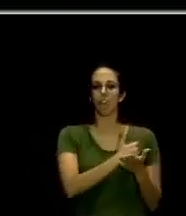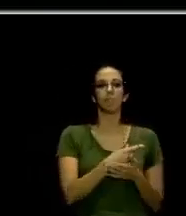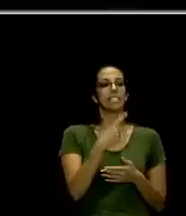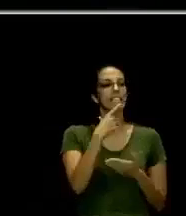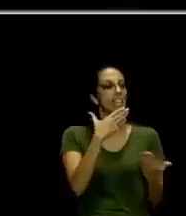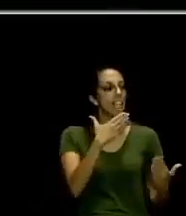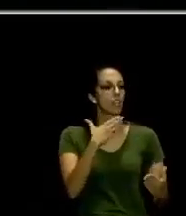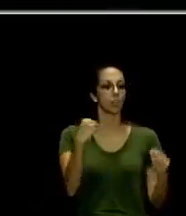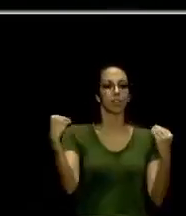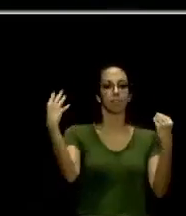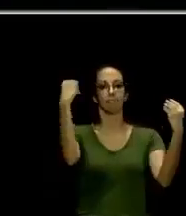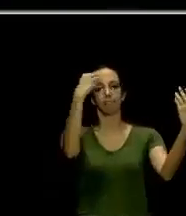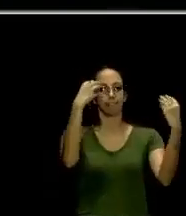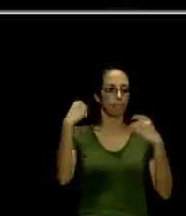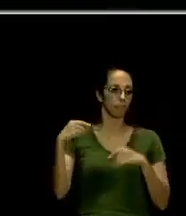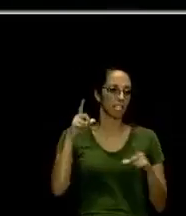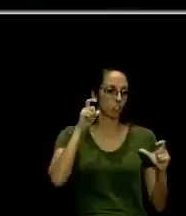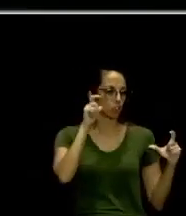them pictures.